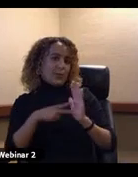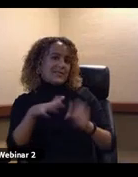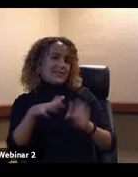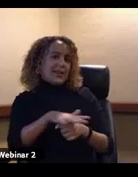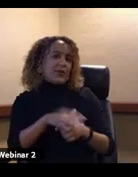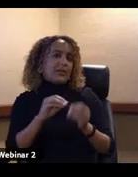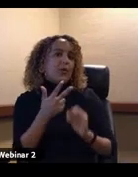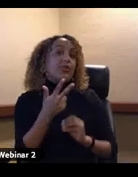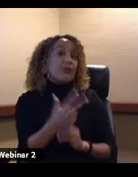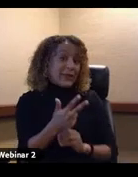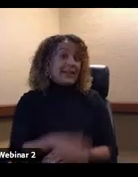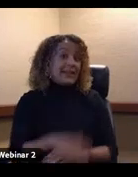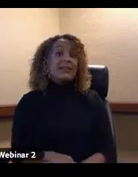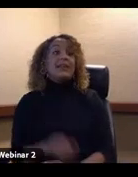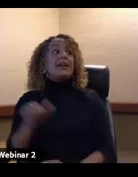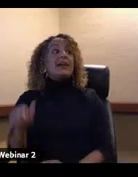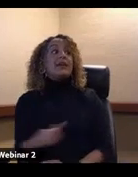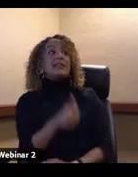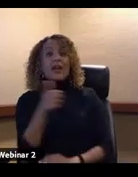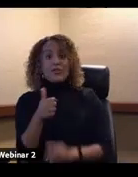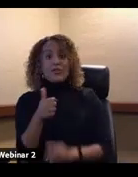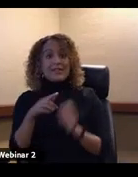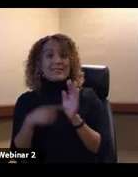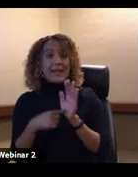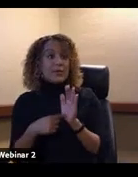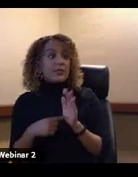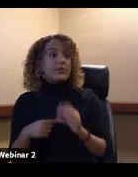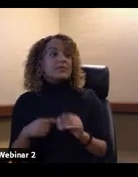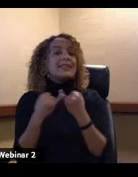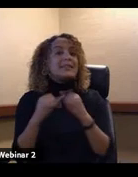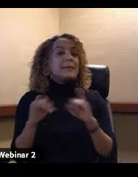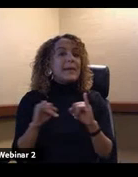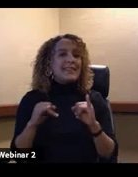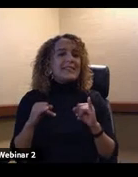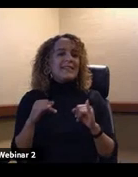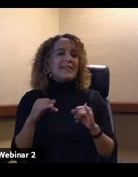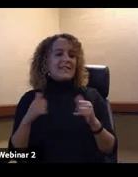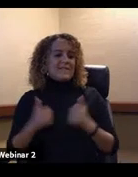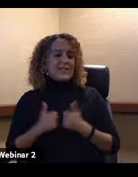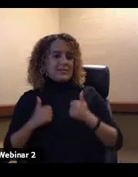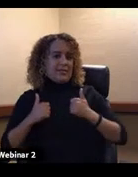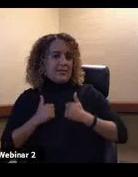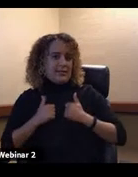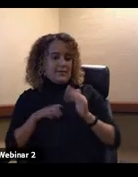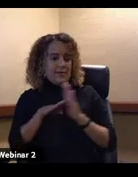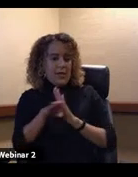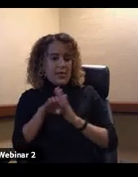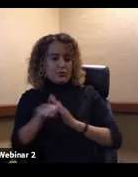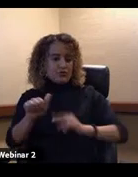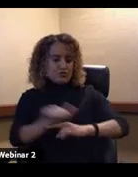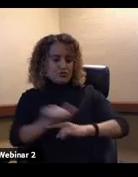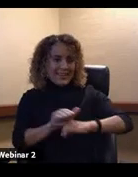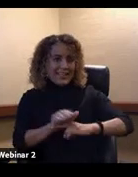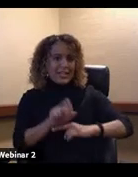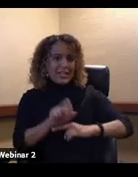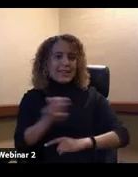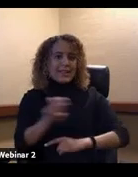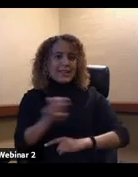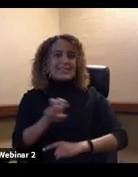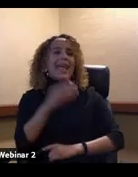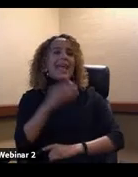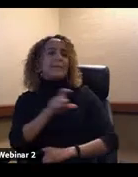3. Another example is a rape crisis center and an independent living facility developed and delivered training to